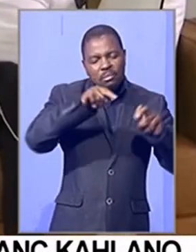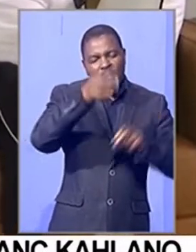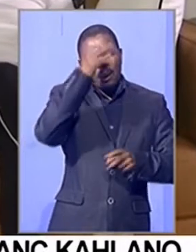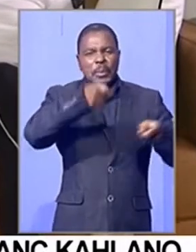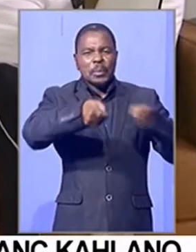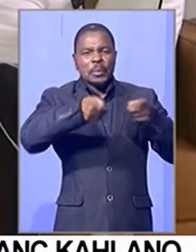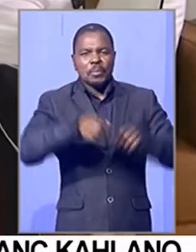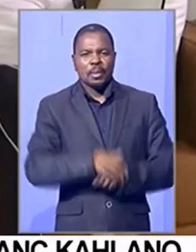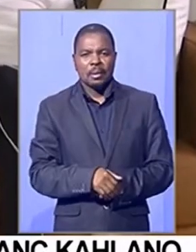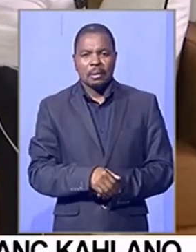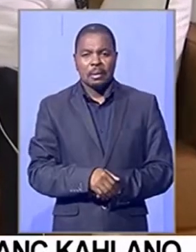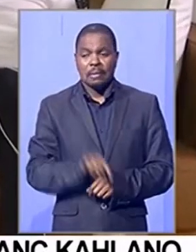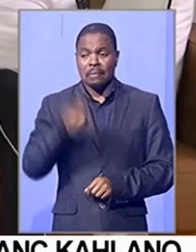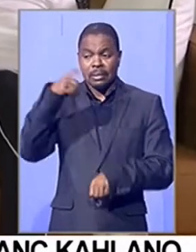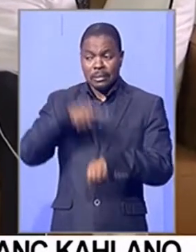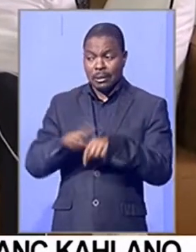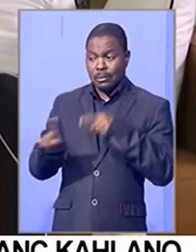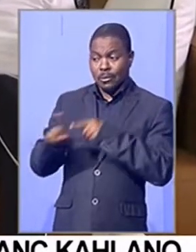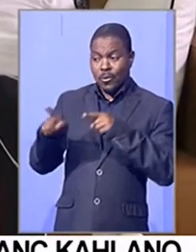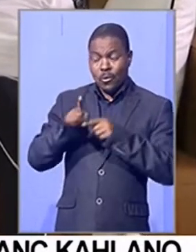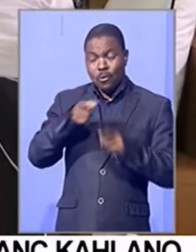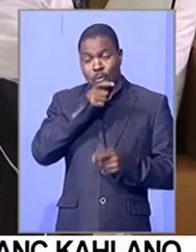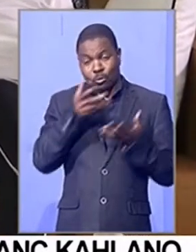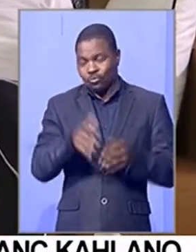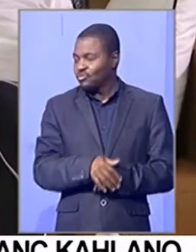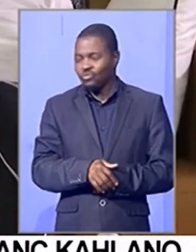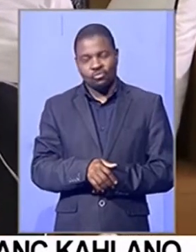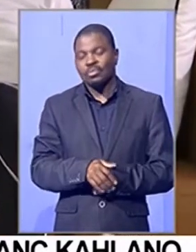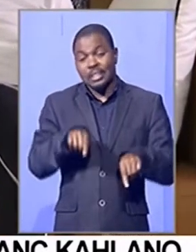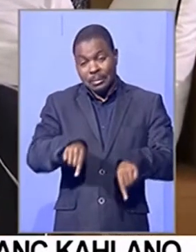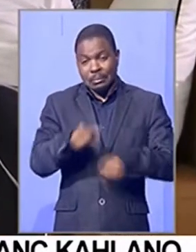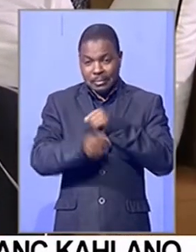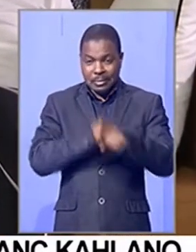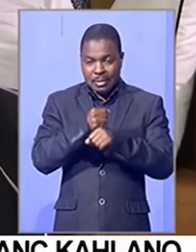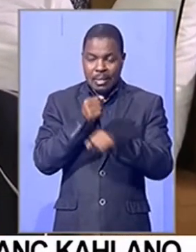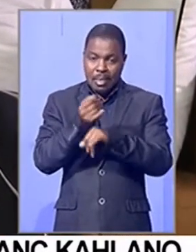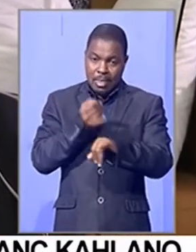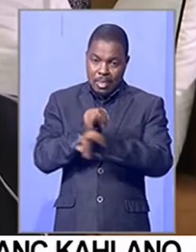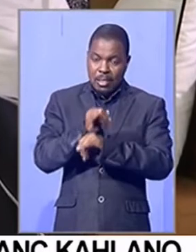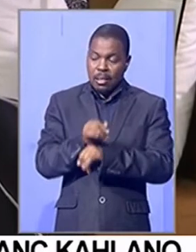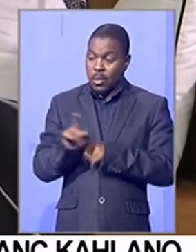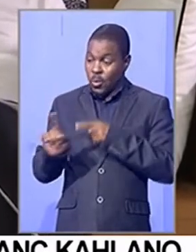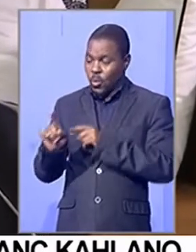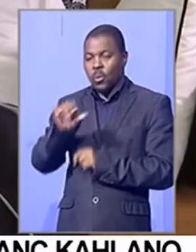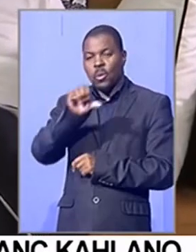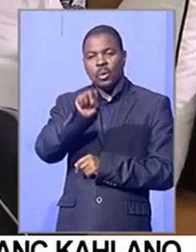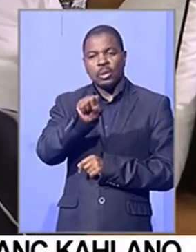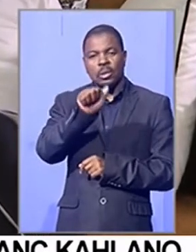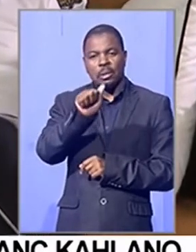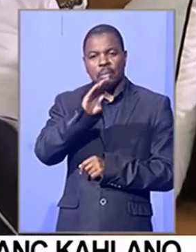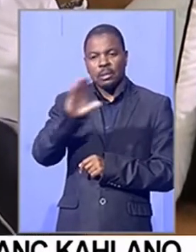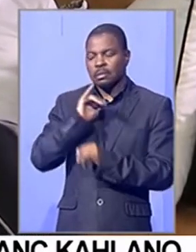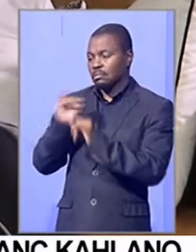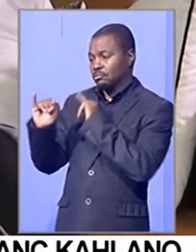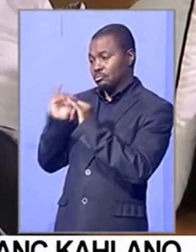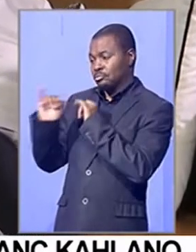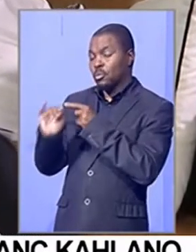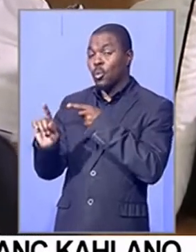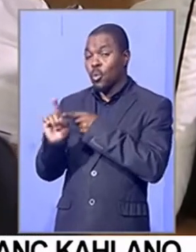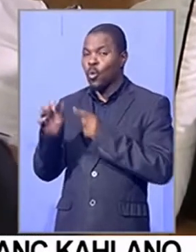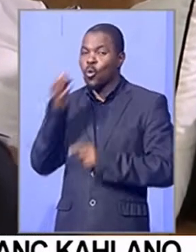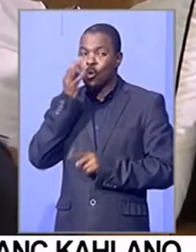Ga se lekgetlho la pele Yengeni a bontsha maikutlo ana. Mathwasong a selemo Sena puisano le SABC Yengeni o boletse gore